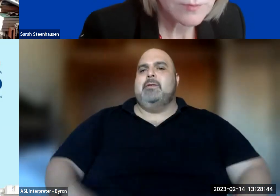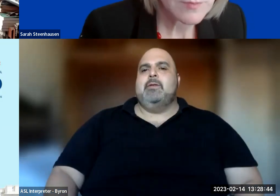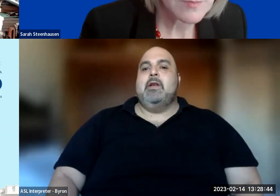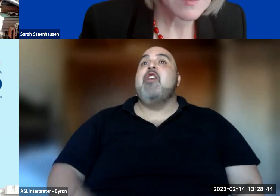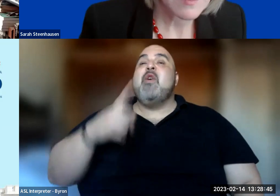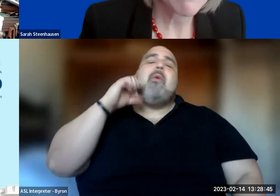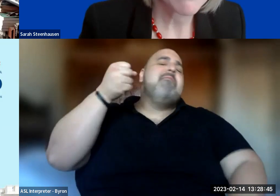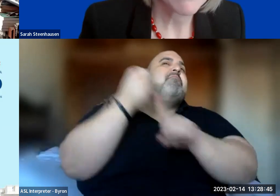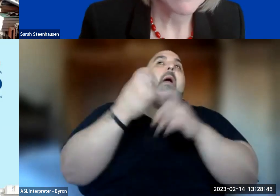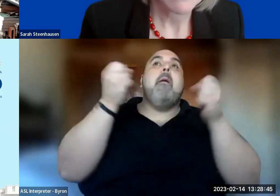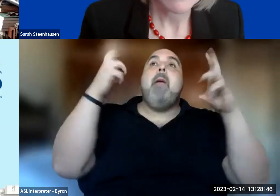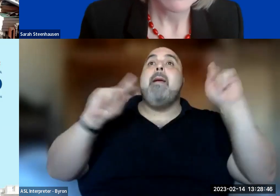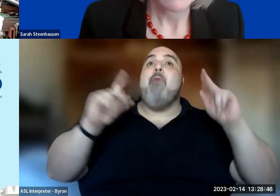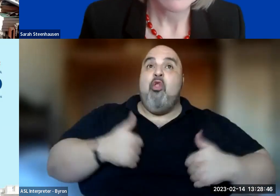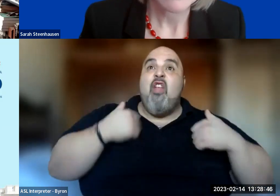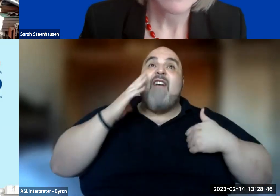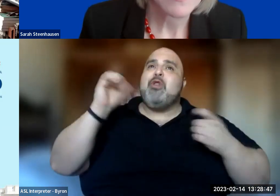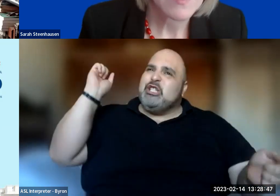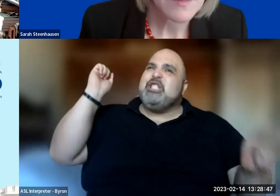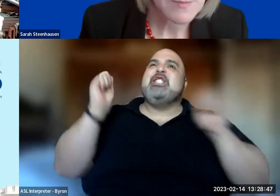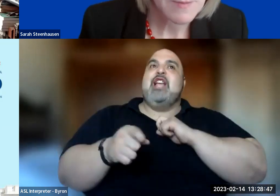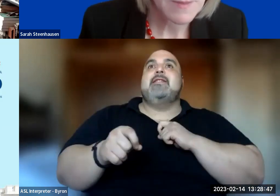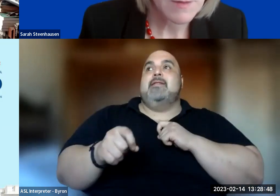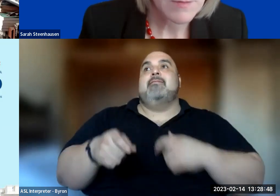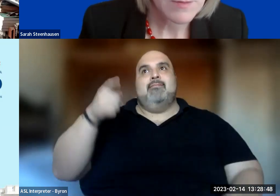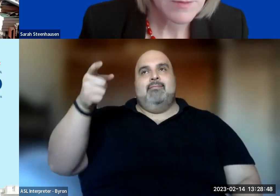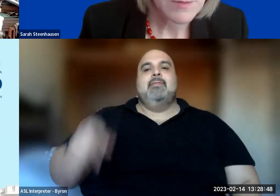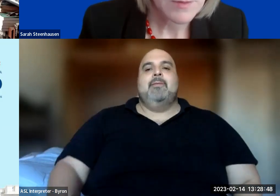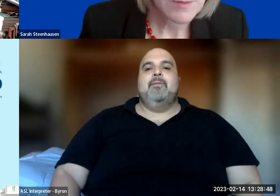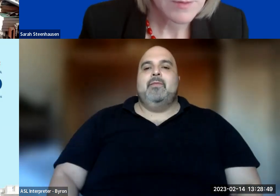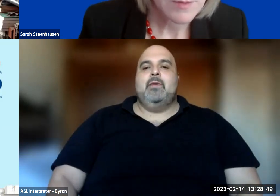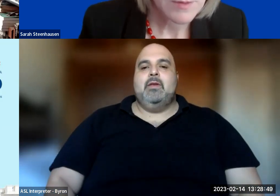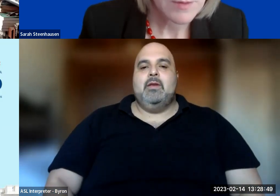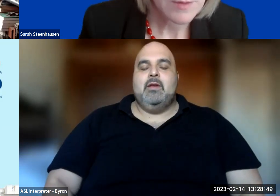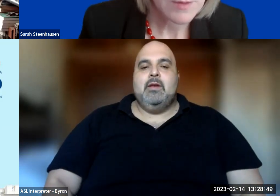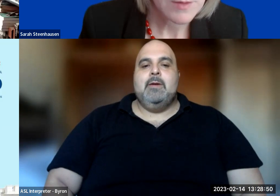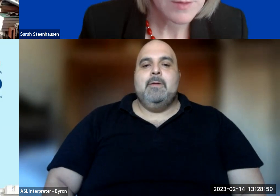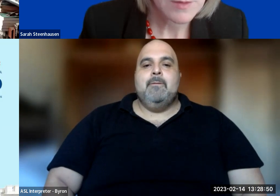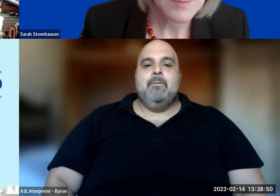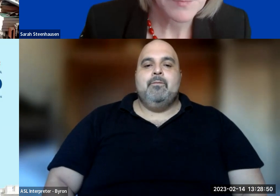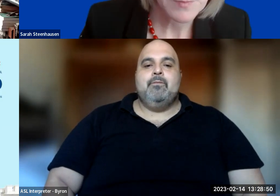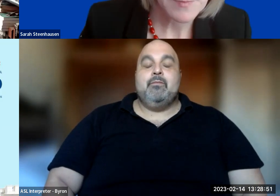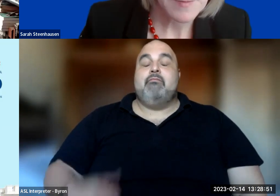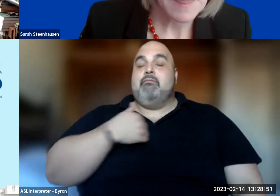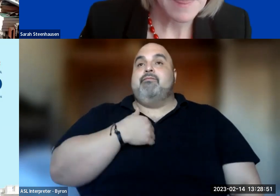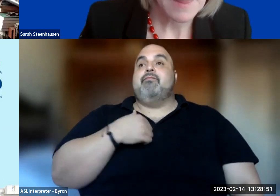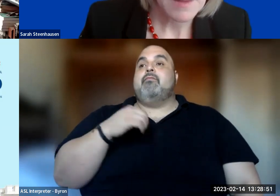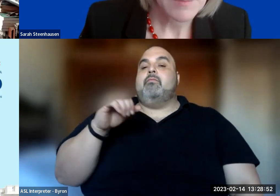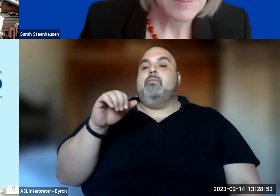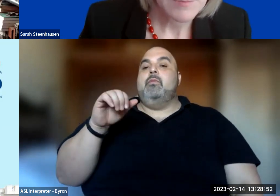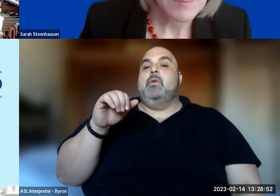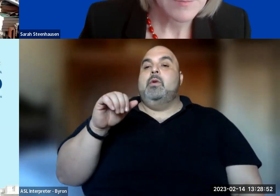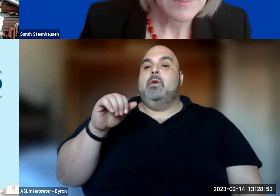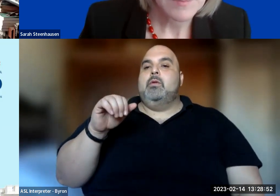lives. I would like to say also that so advocate, excuse me, so advocate should